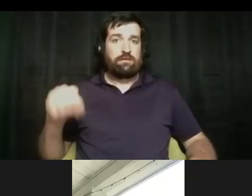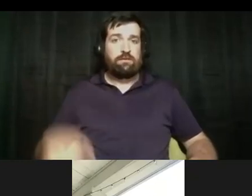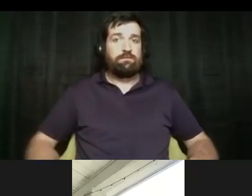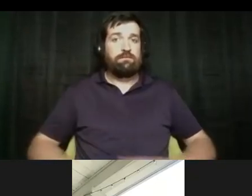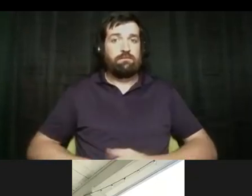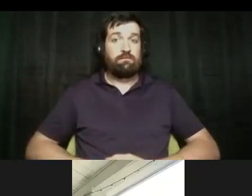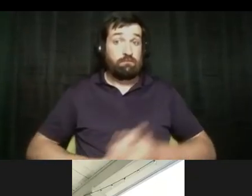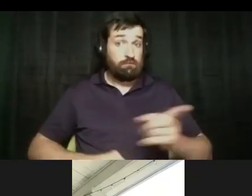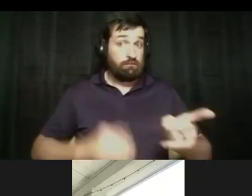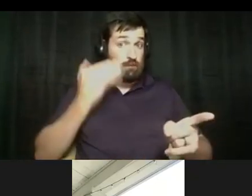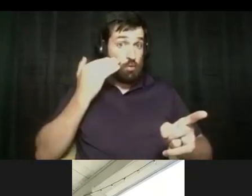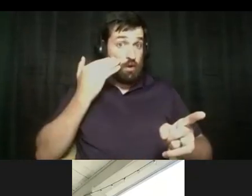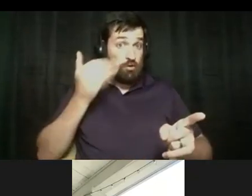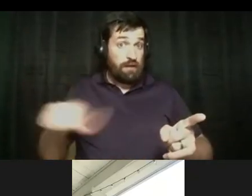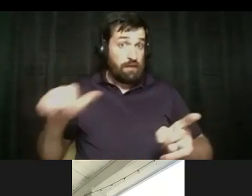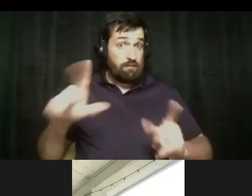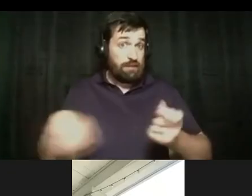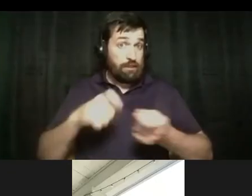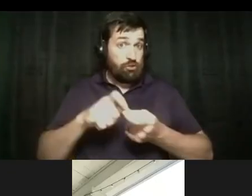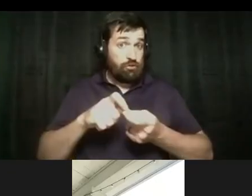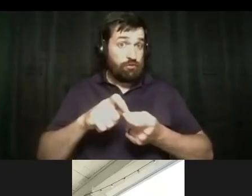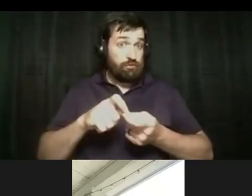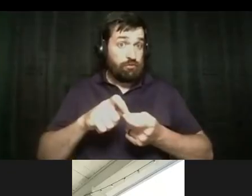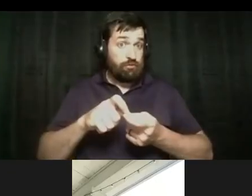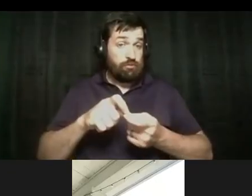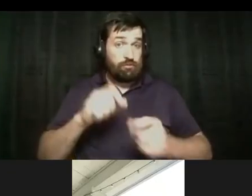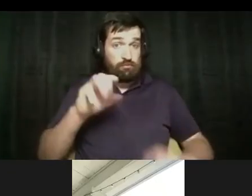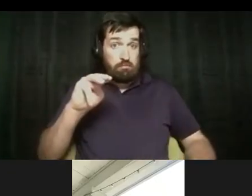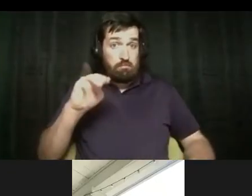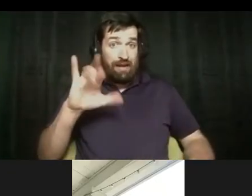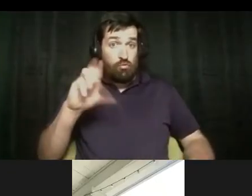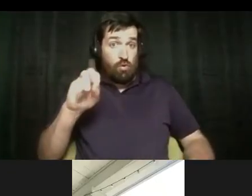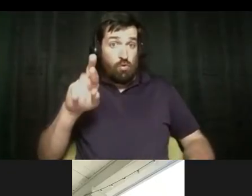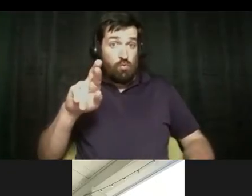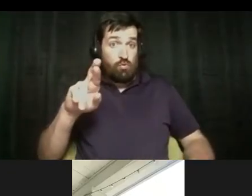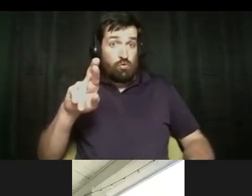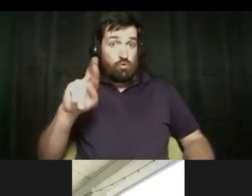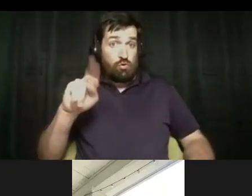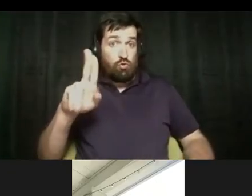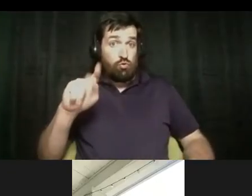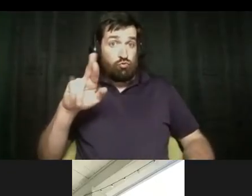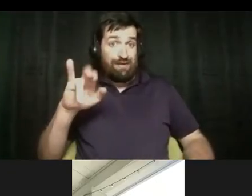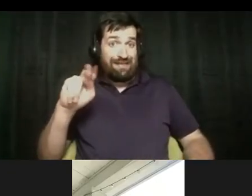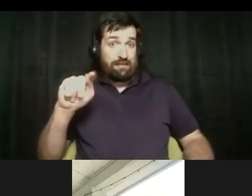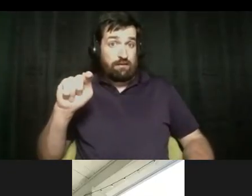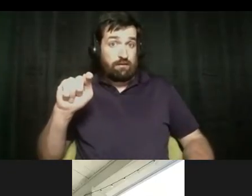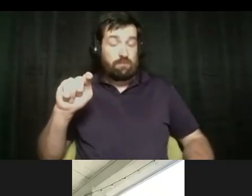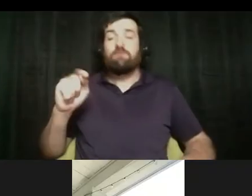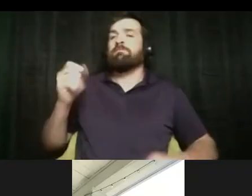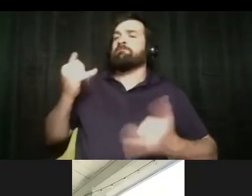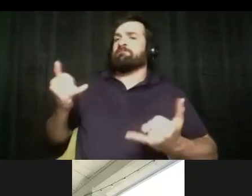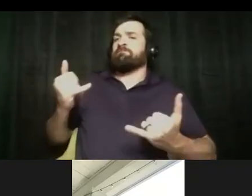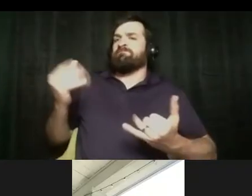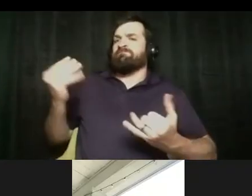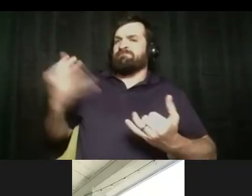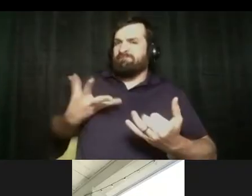Are you aware of any particular micronutrient that is a factor? This day we heard a lot